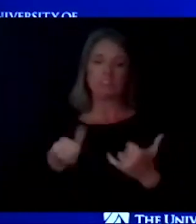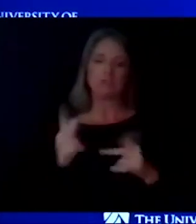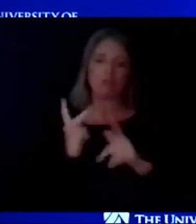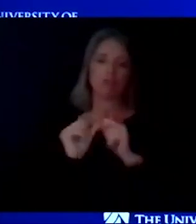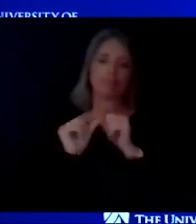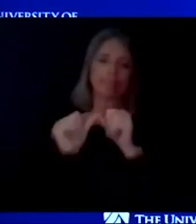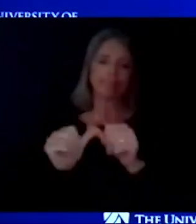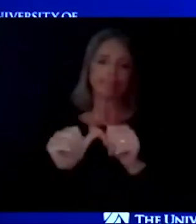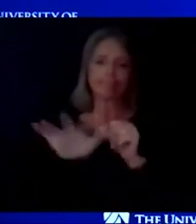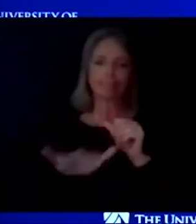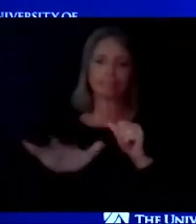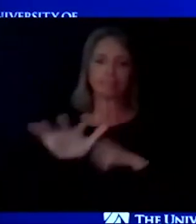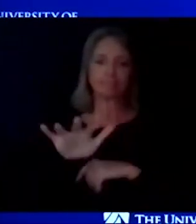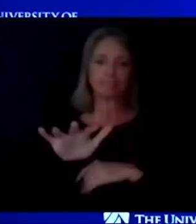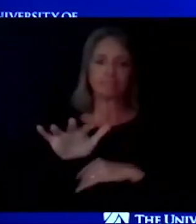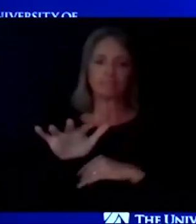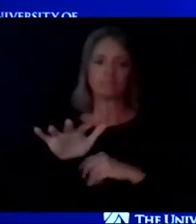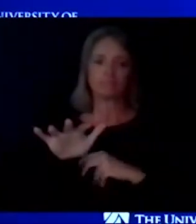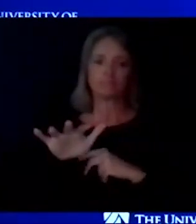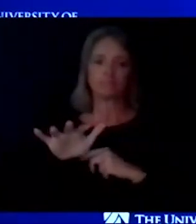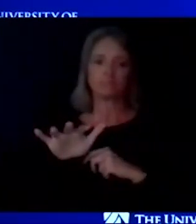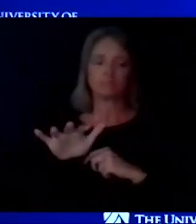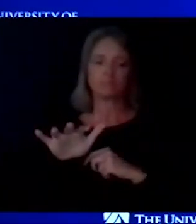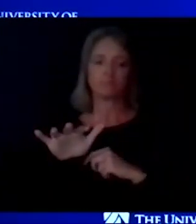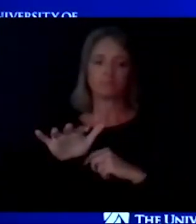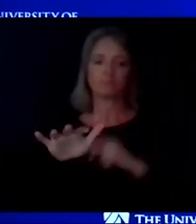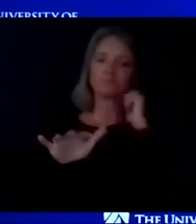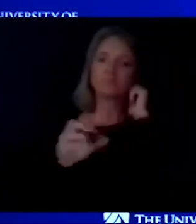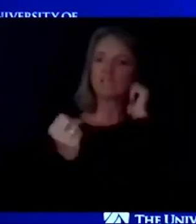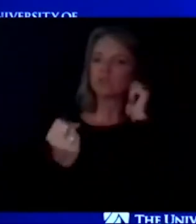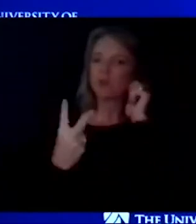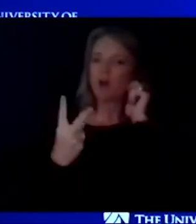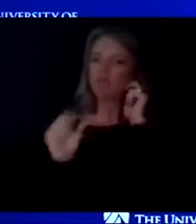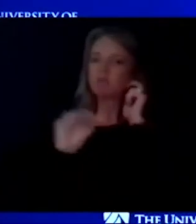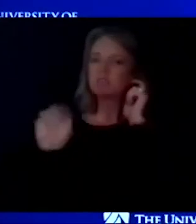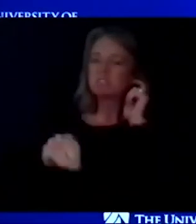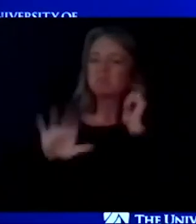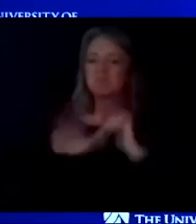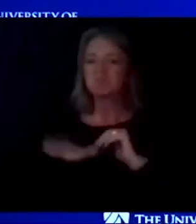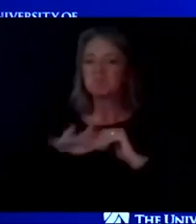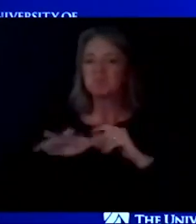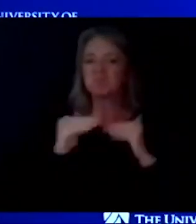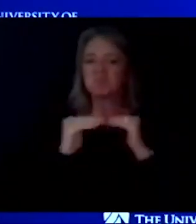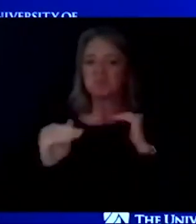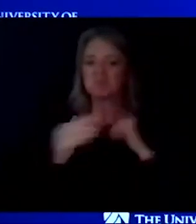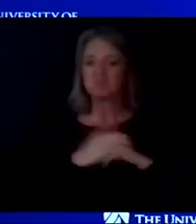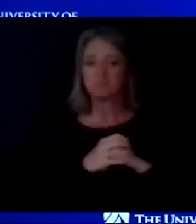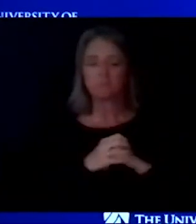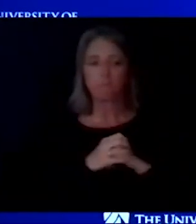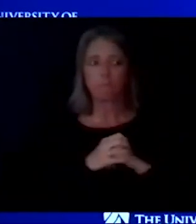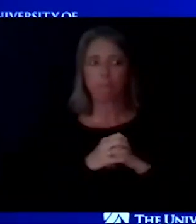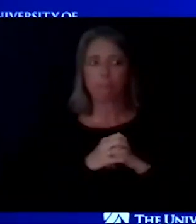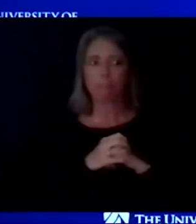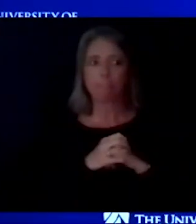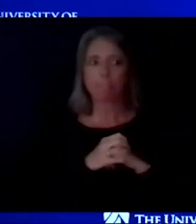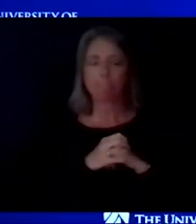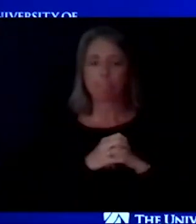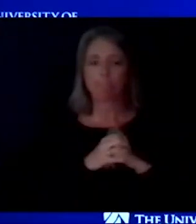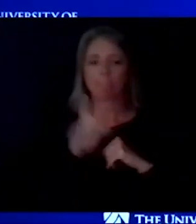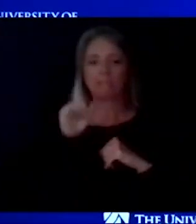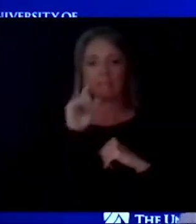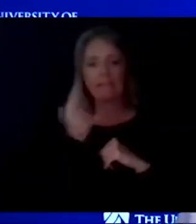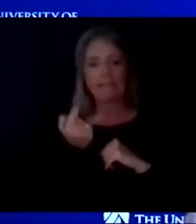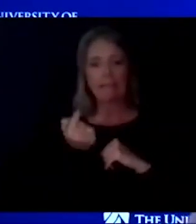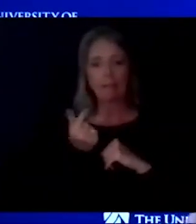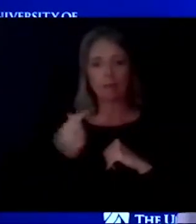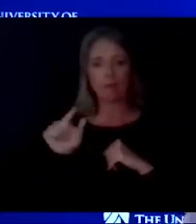That 5 to 10% level is kind of where we are. Yep. Yeah. Which is, I think, it's a little bit lower than, or it's a little bit higher